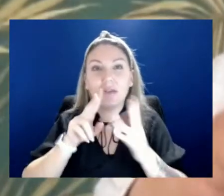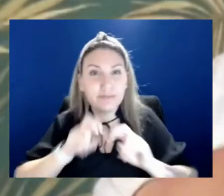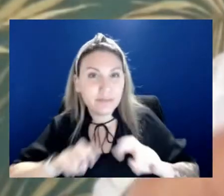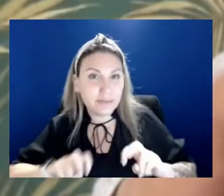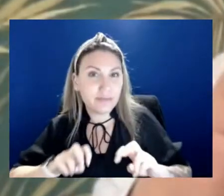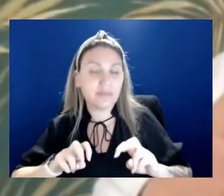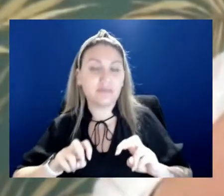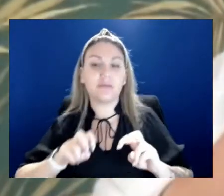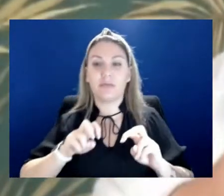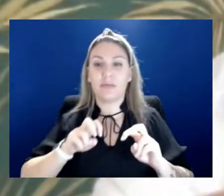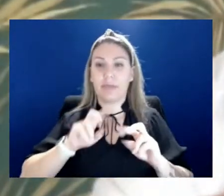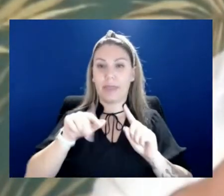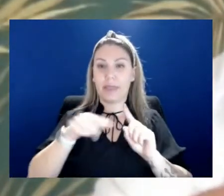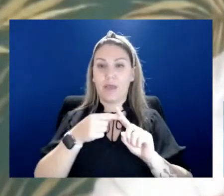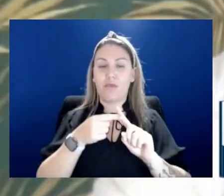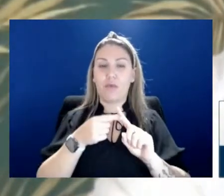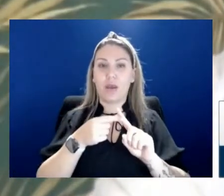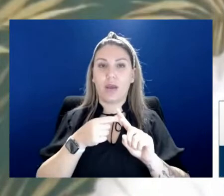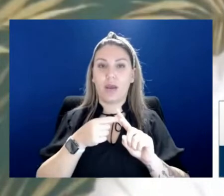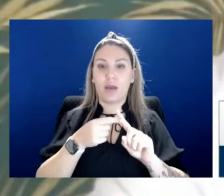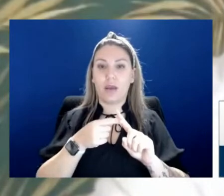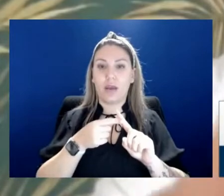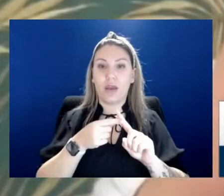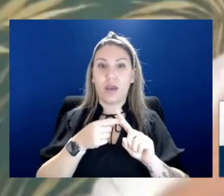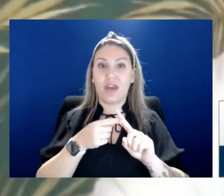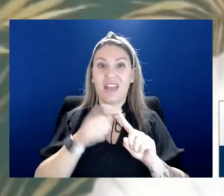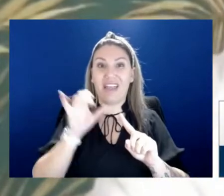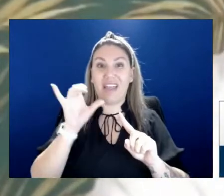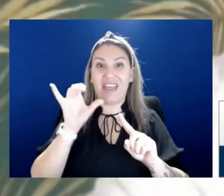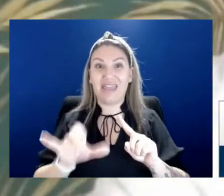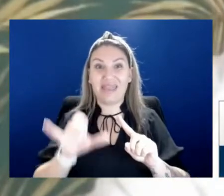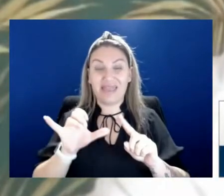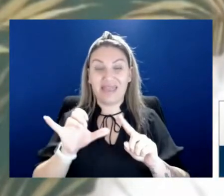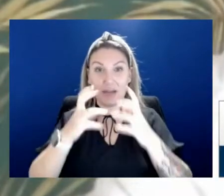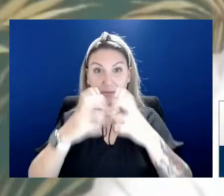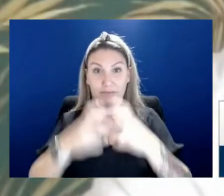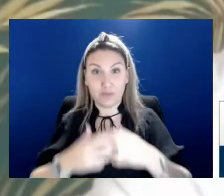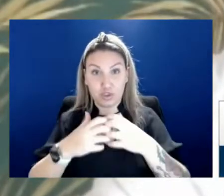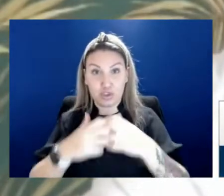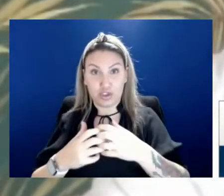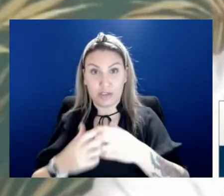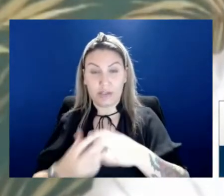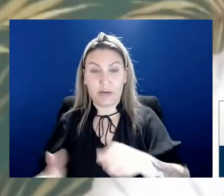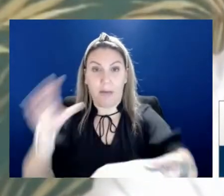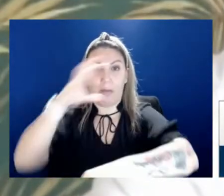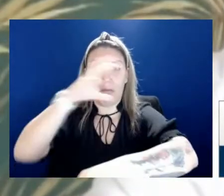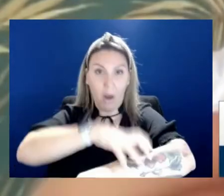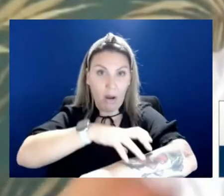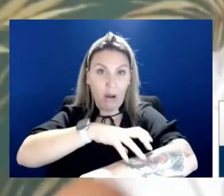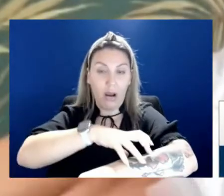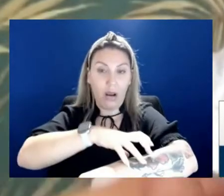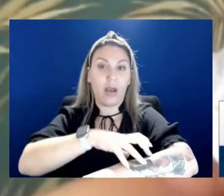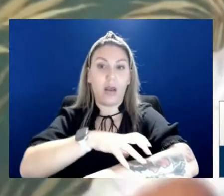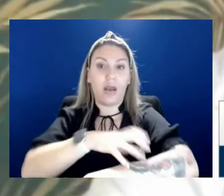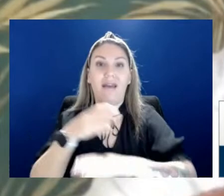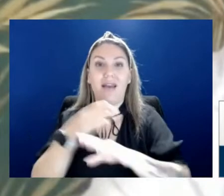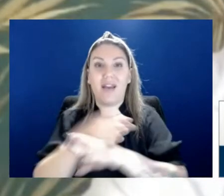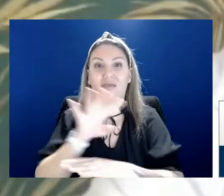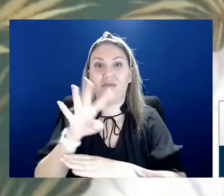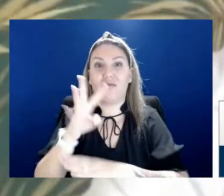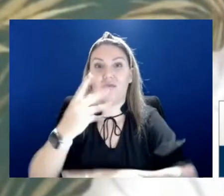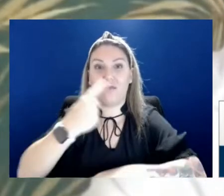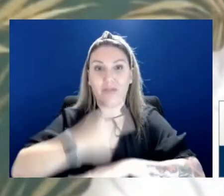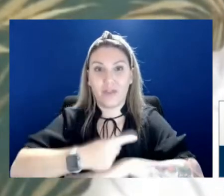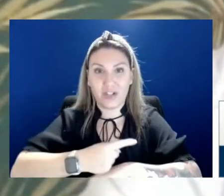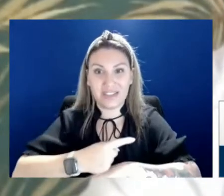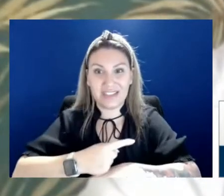when we put the VAC machine in the chronic infected wounds, after 4 days, in the wounds